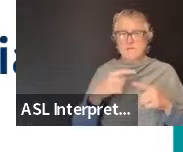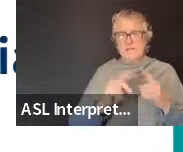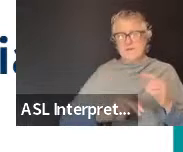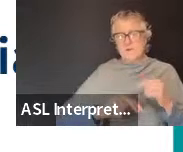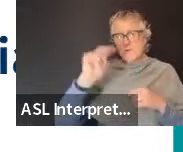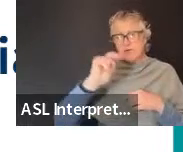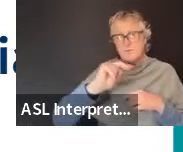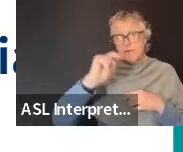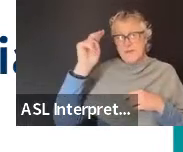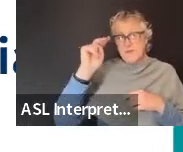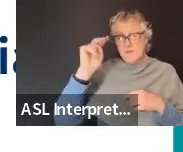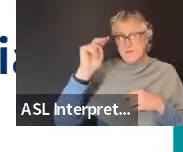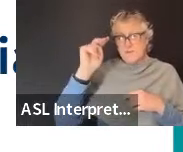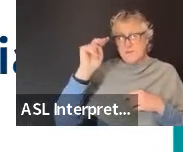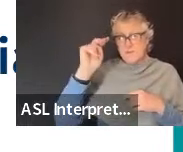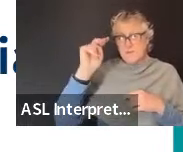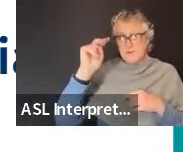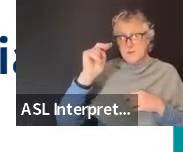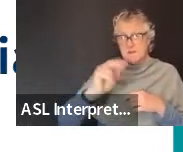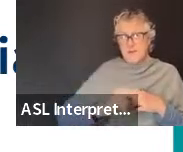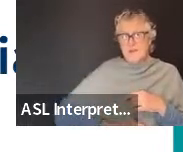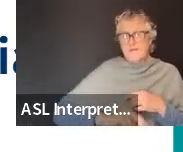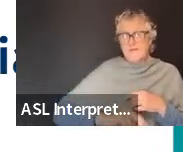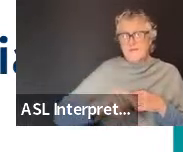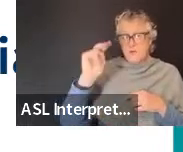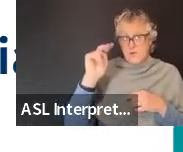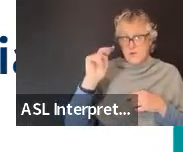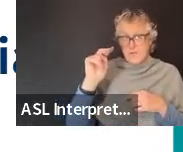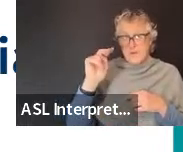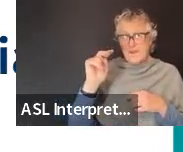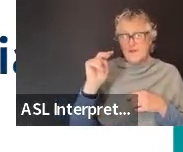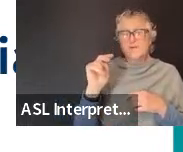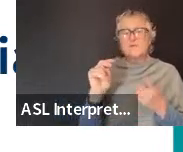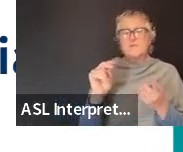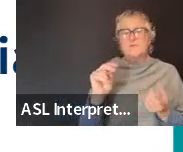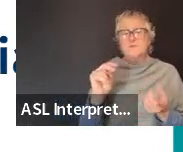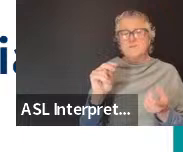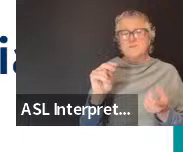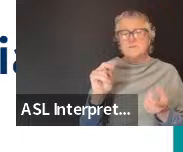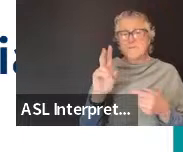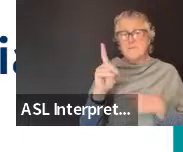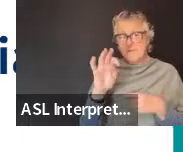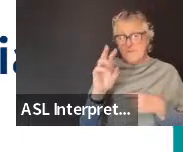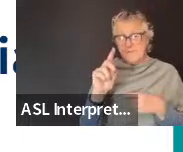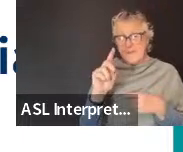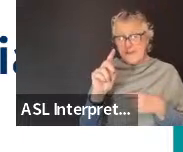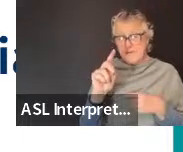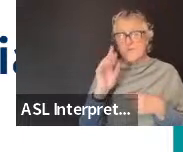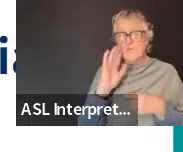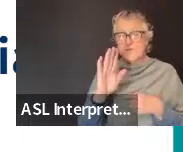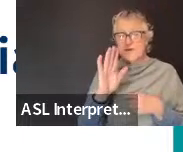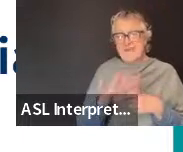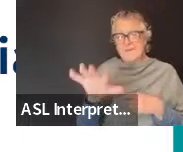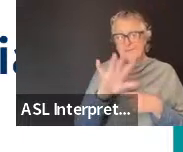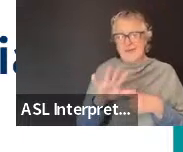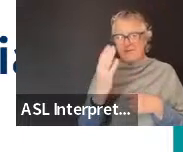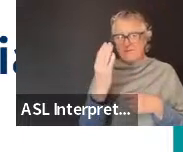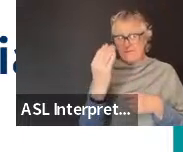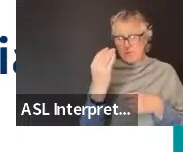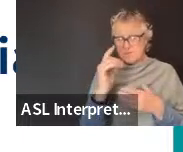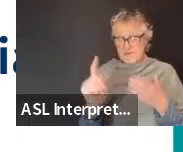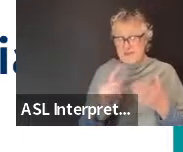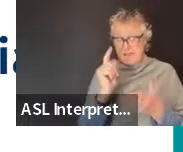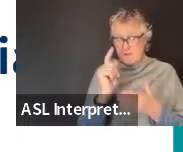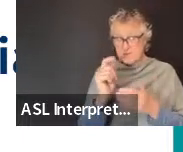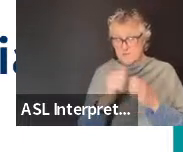direction, last thing. So in the northbound direction, the bottleneck of the Columbia River Bridge, as I mentioned, would be about 14 hours with the no build. So with